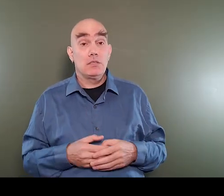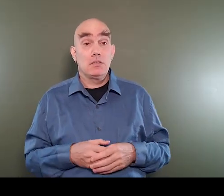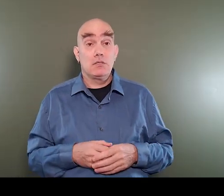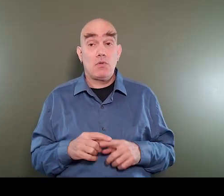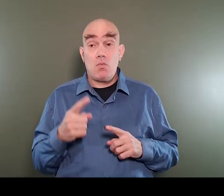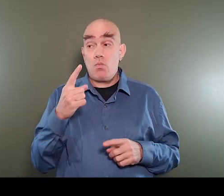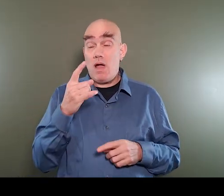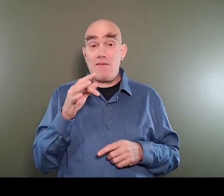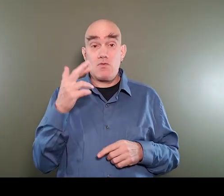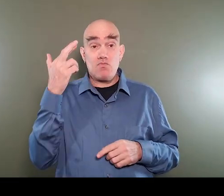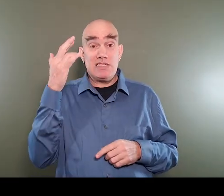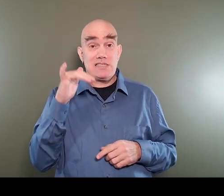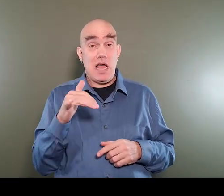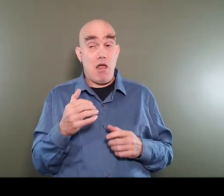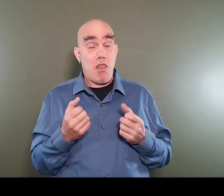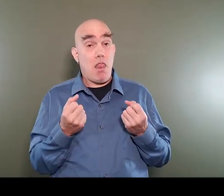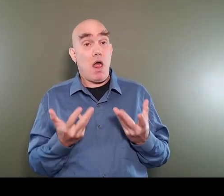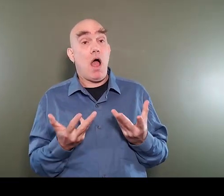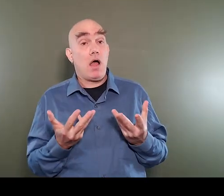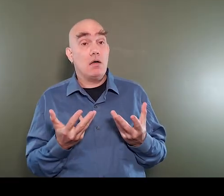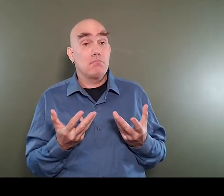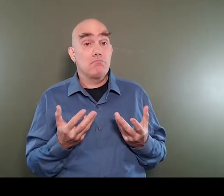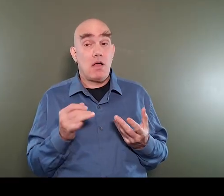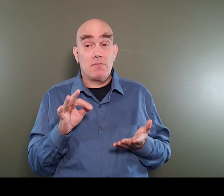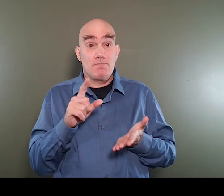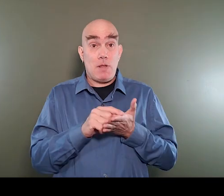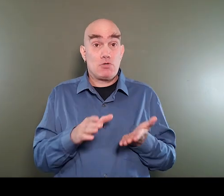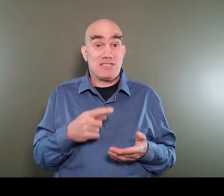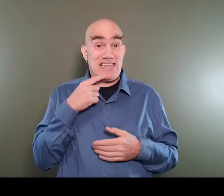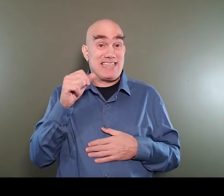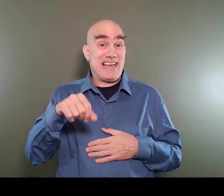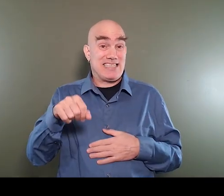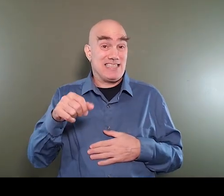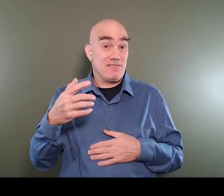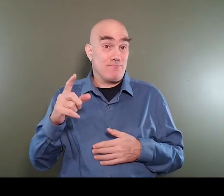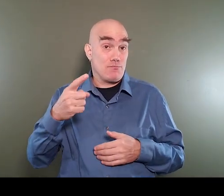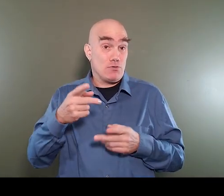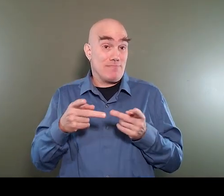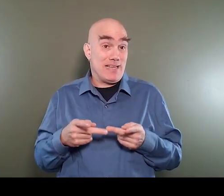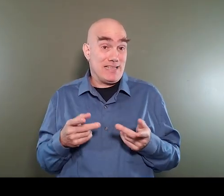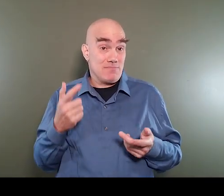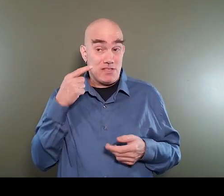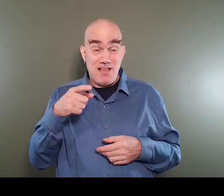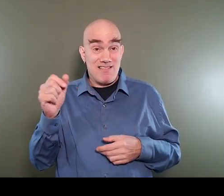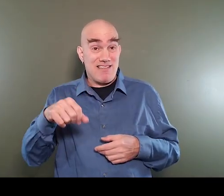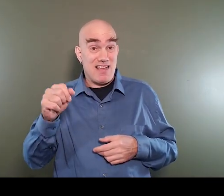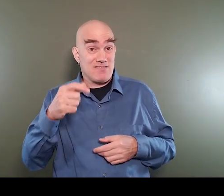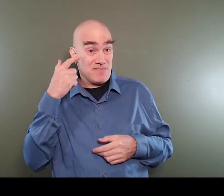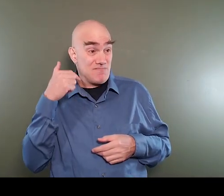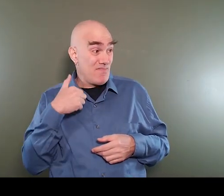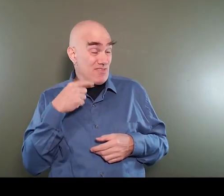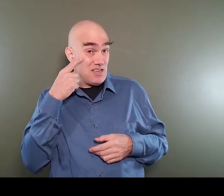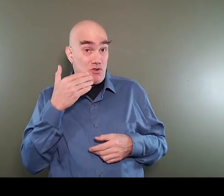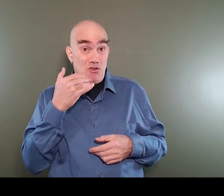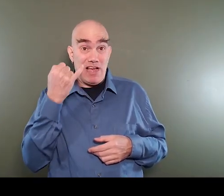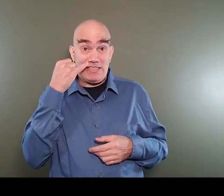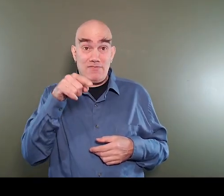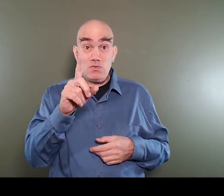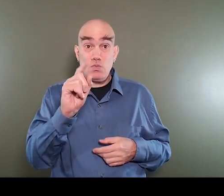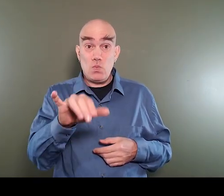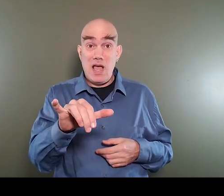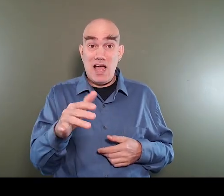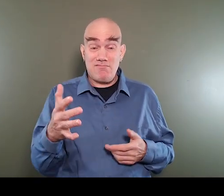Right. But that's one of the reasons that a lot of the publishers said yes. Initially, they were